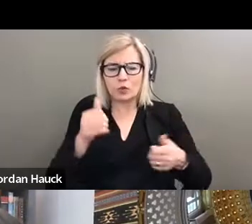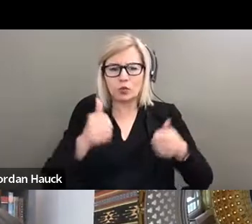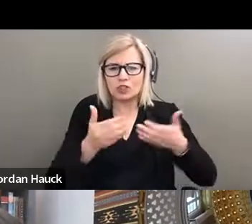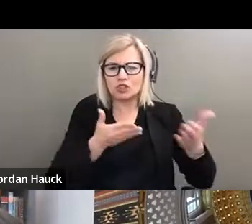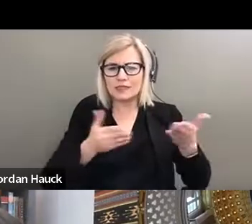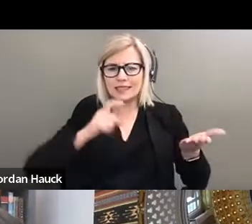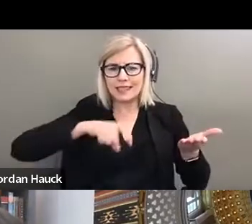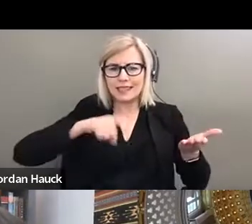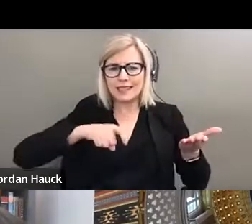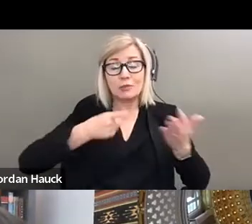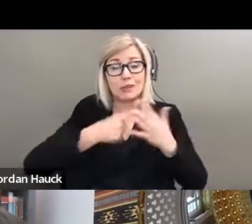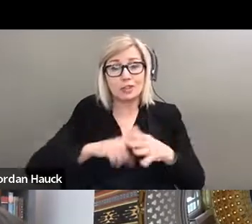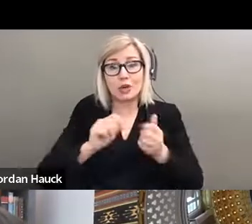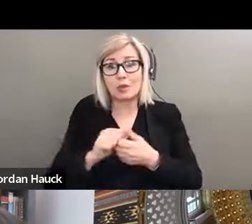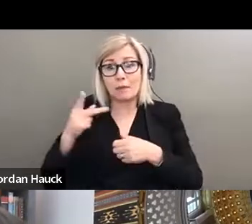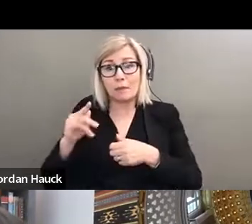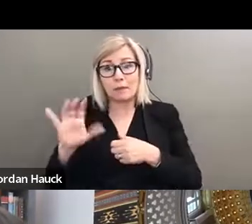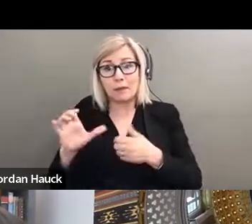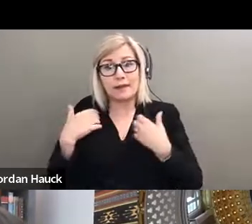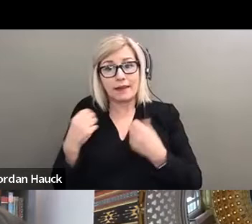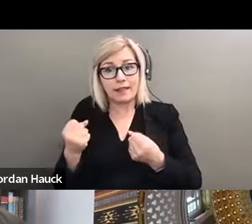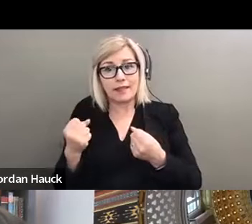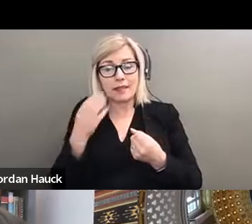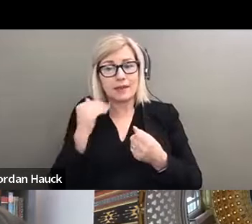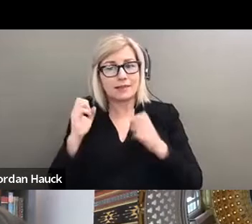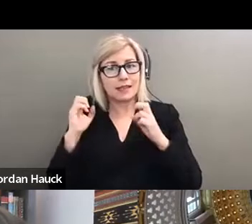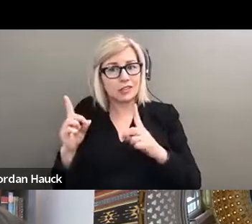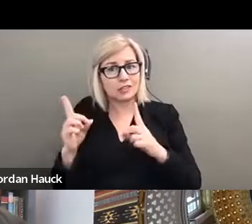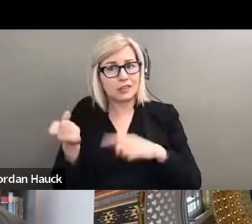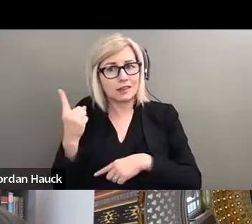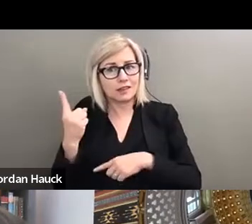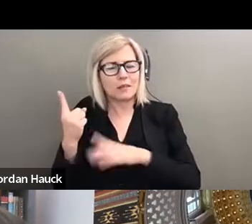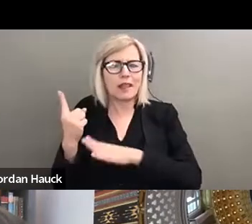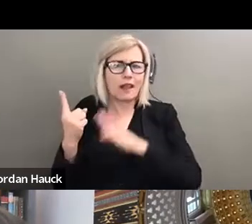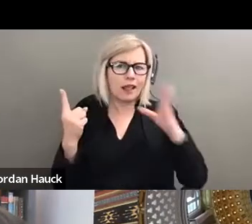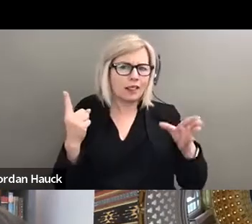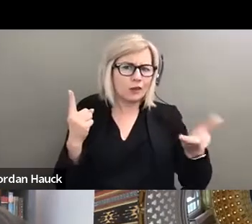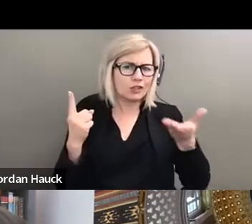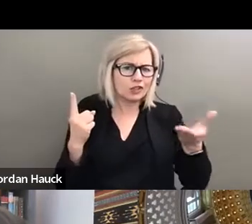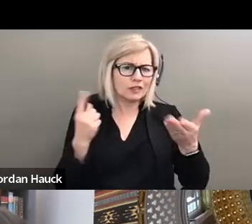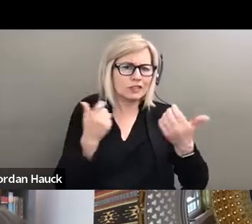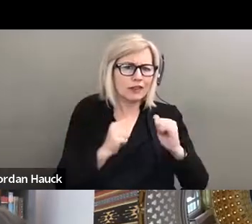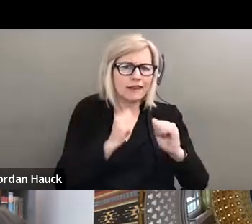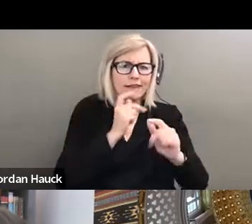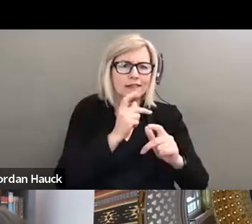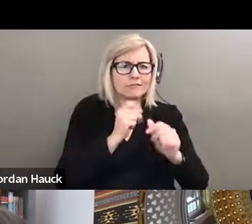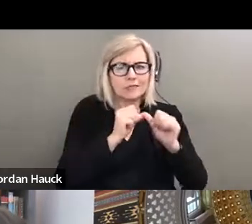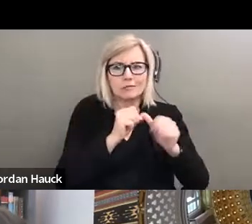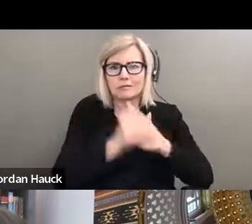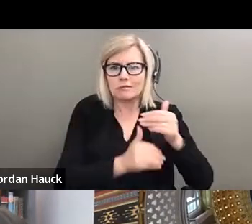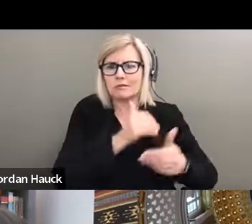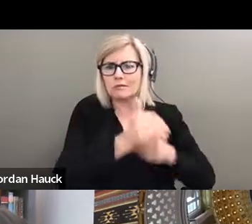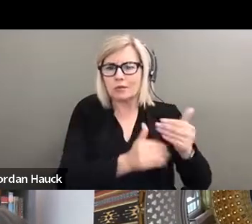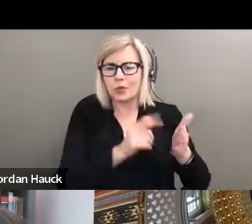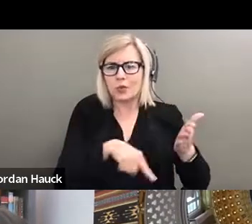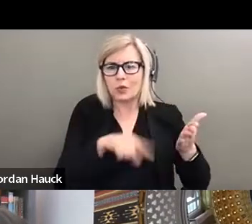needed, you might start with public health because you education and understanding, but then there are services you need to kind of keep moving forward and get the things that you